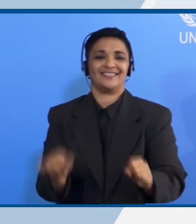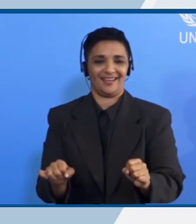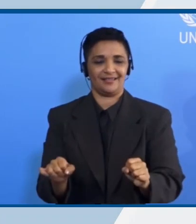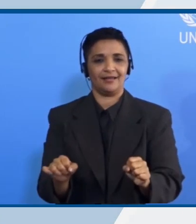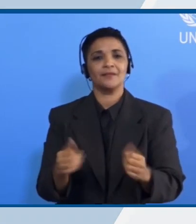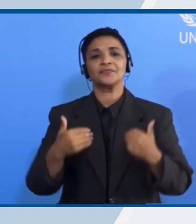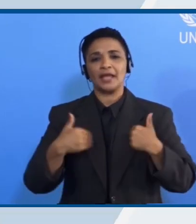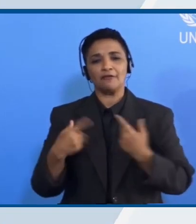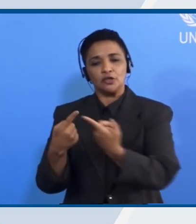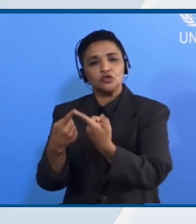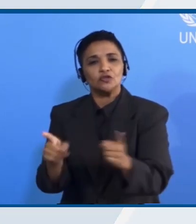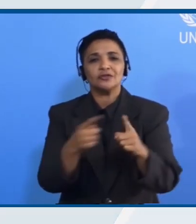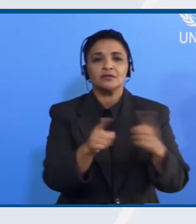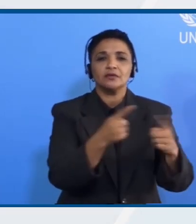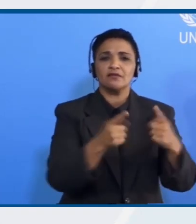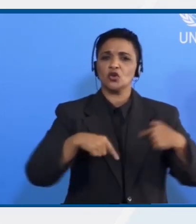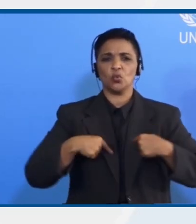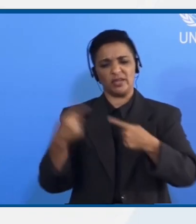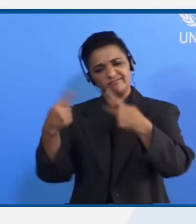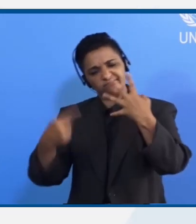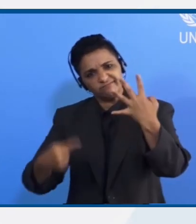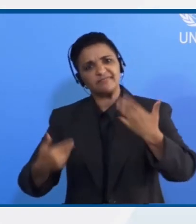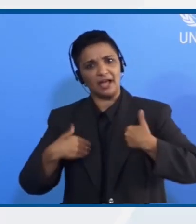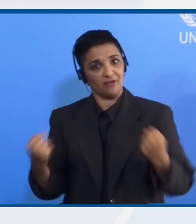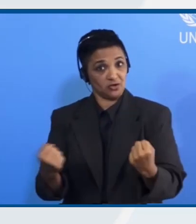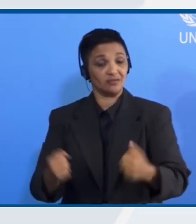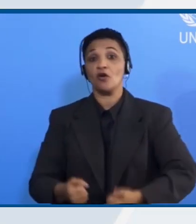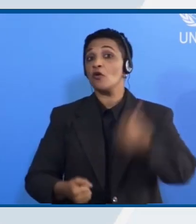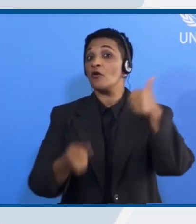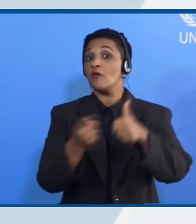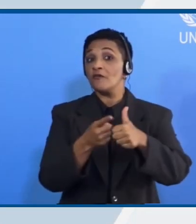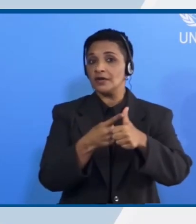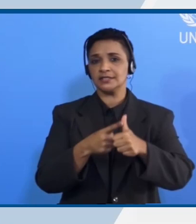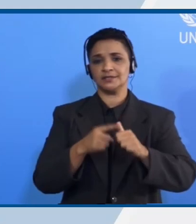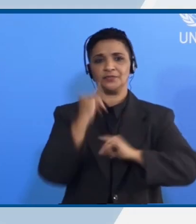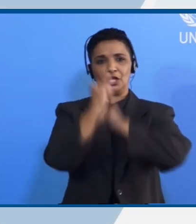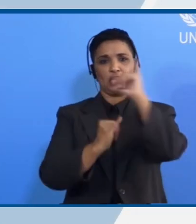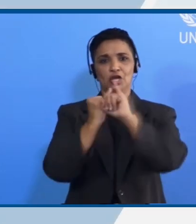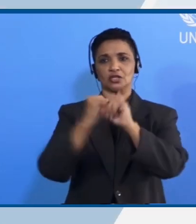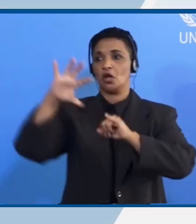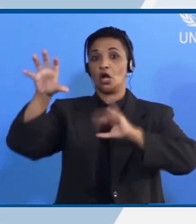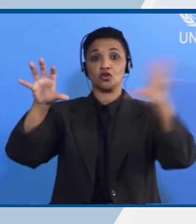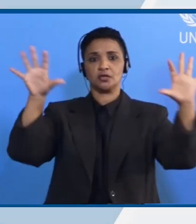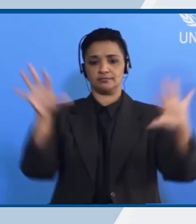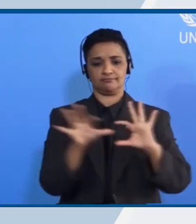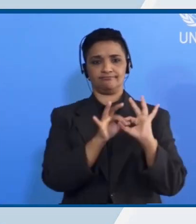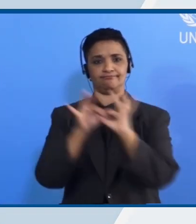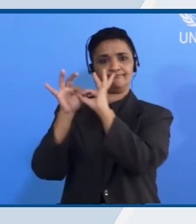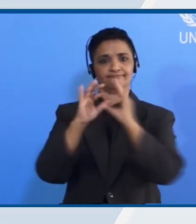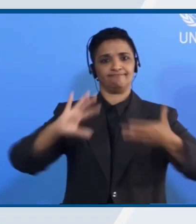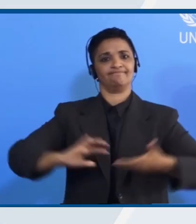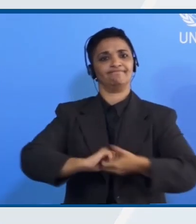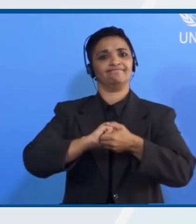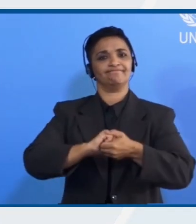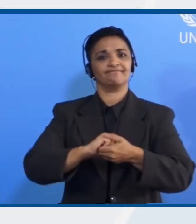by different kind of action that we are running. One of these is international cooperation. We trust a lot